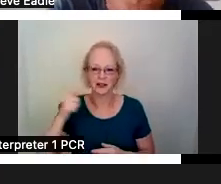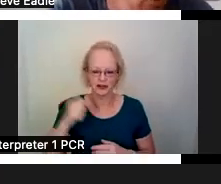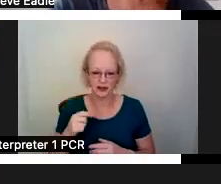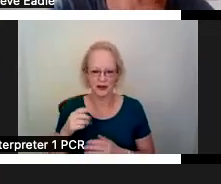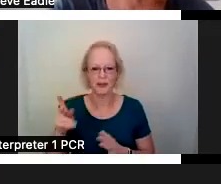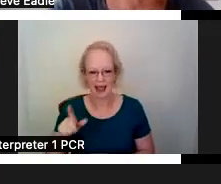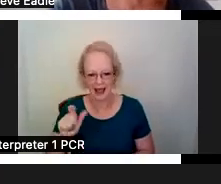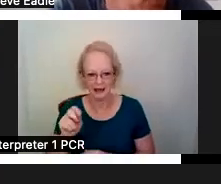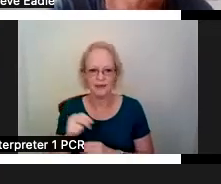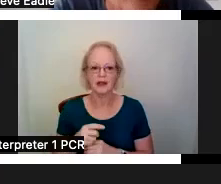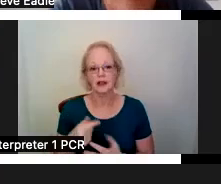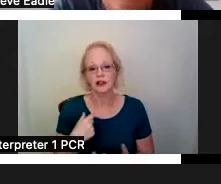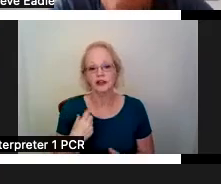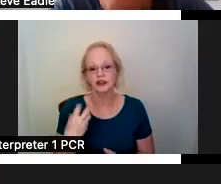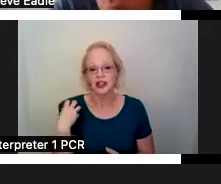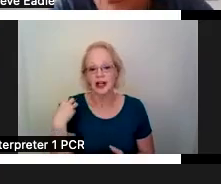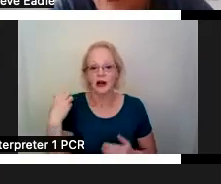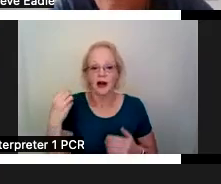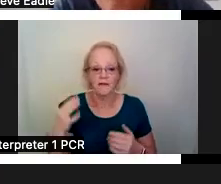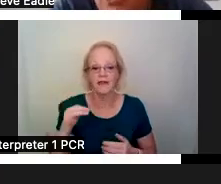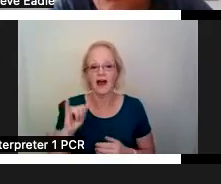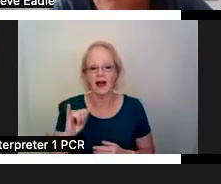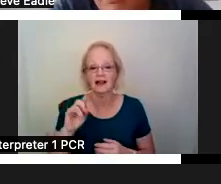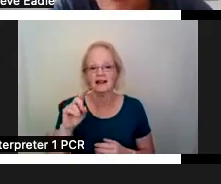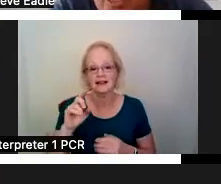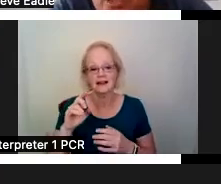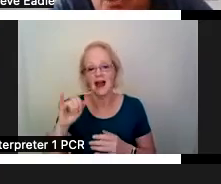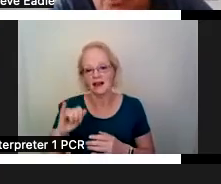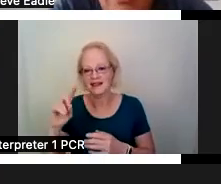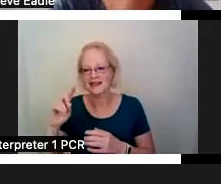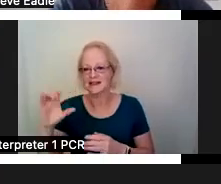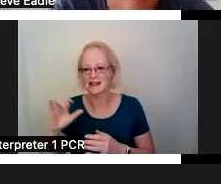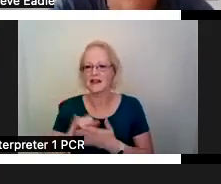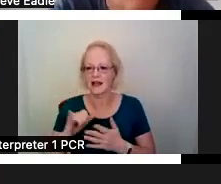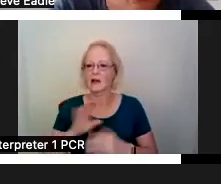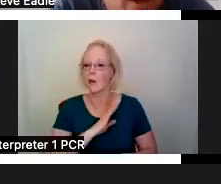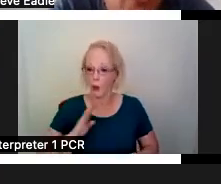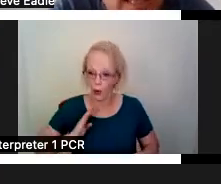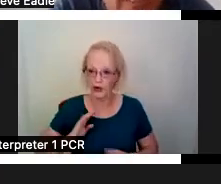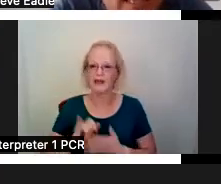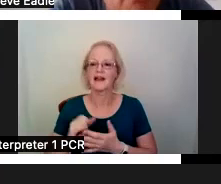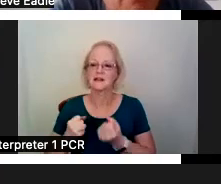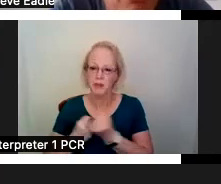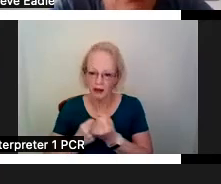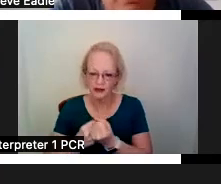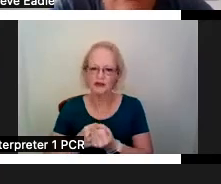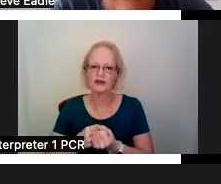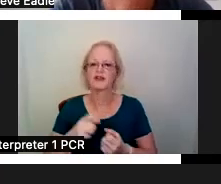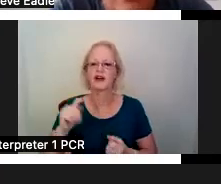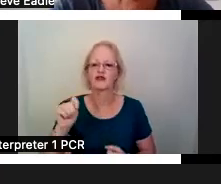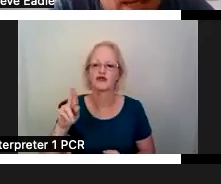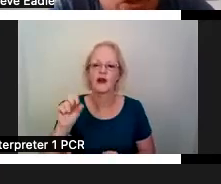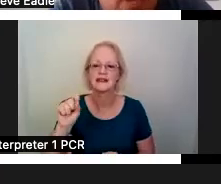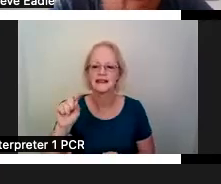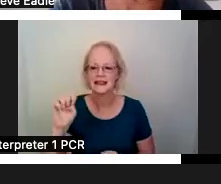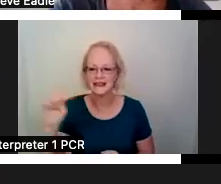Management Board, and that's the board that sponsors, governs, and administers this trustee pension plan. It is